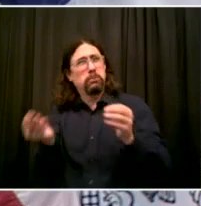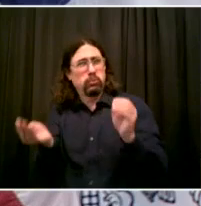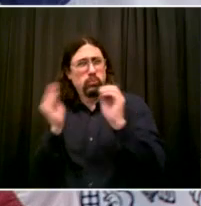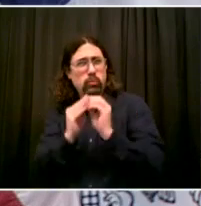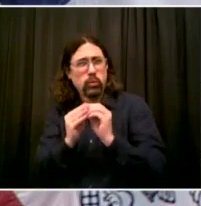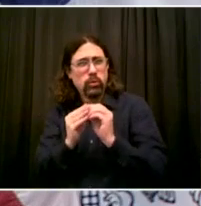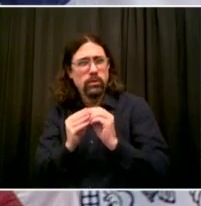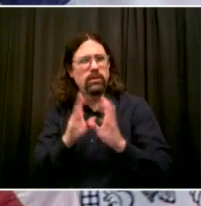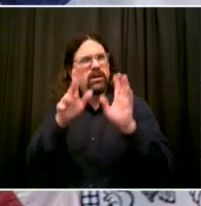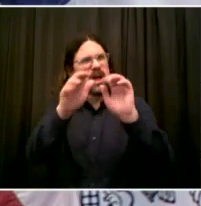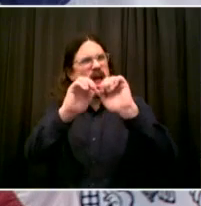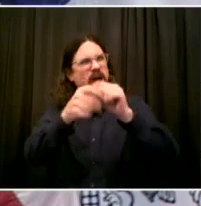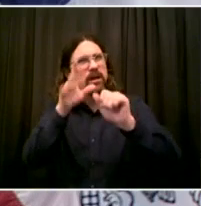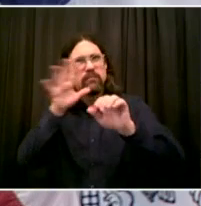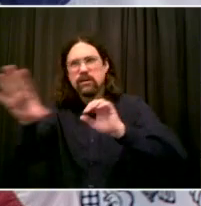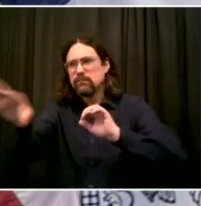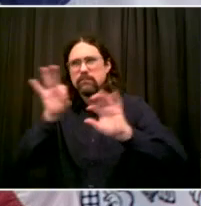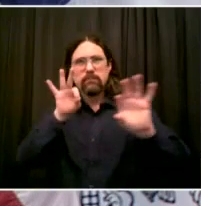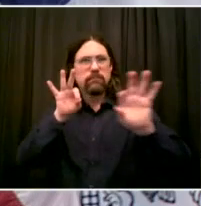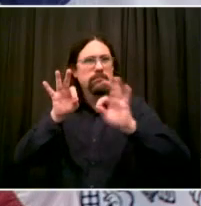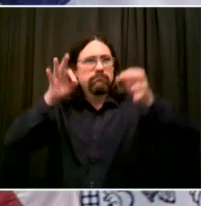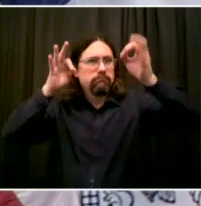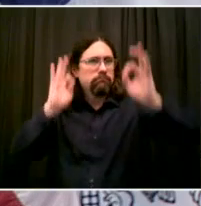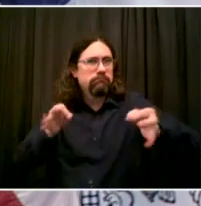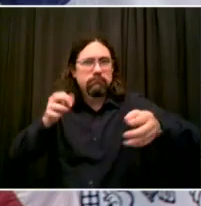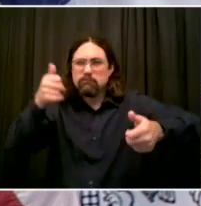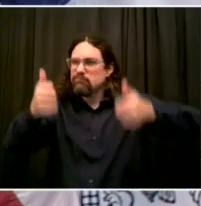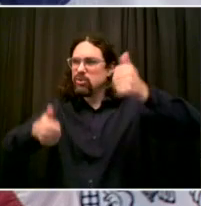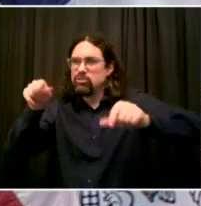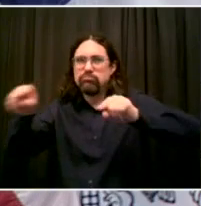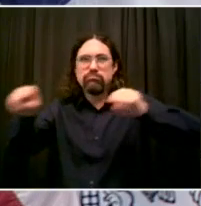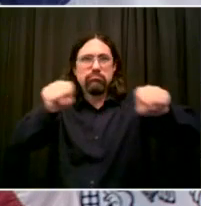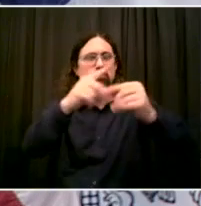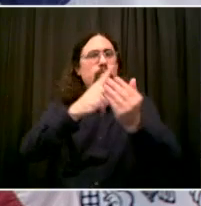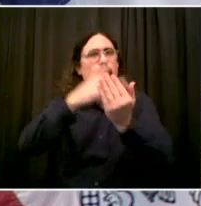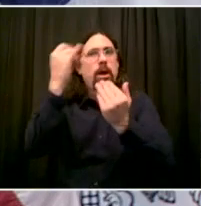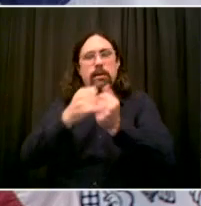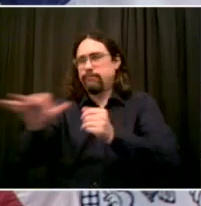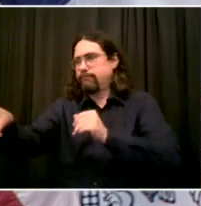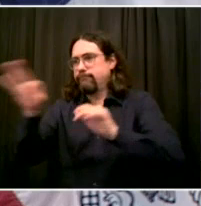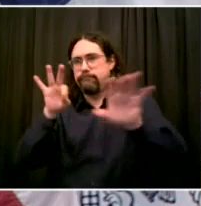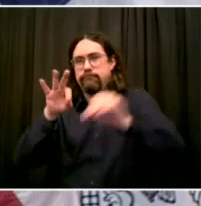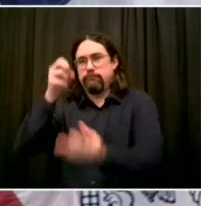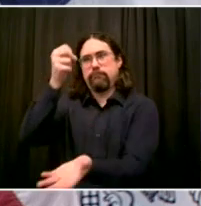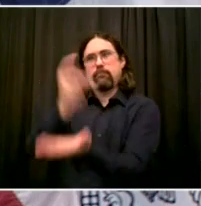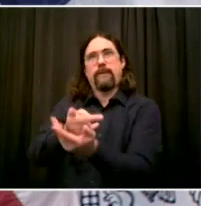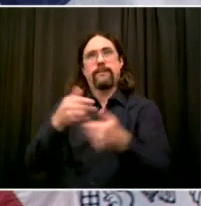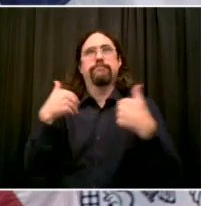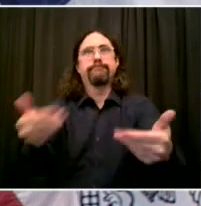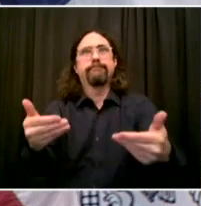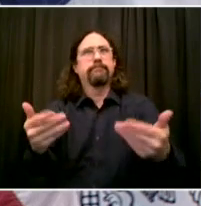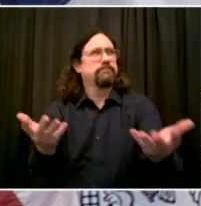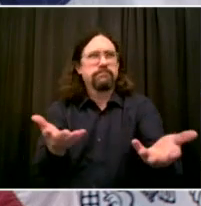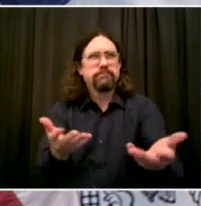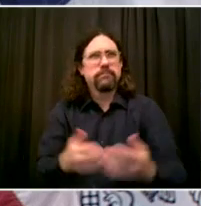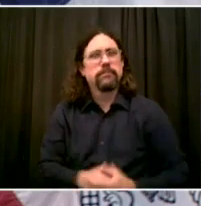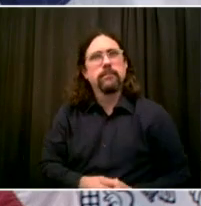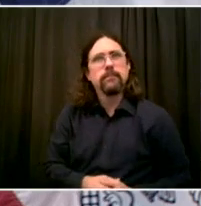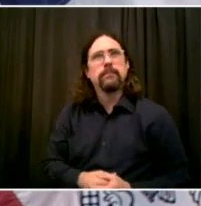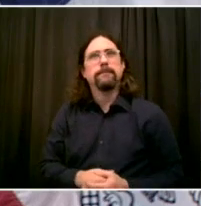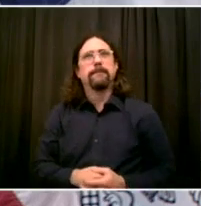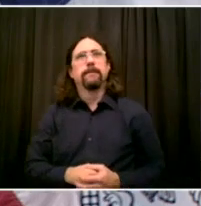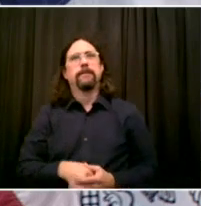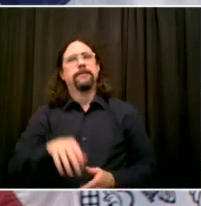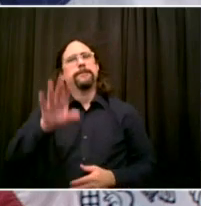the City Planning Commission looks at a number of factors and what's best for the future of New York City. I have long believed that city planning should